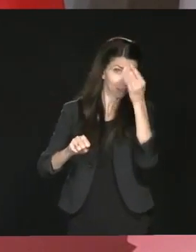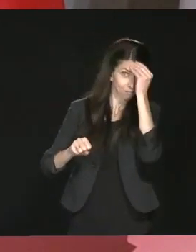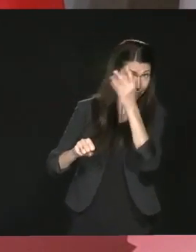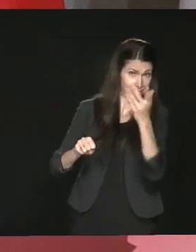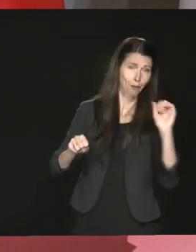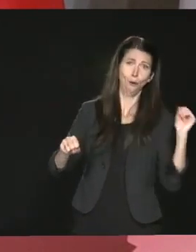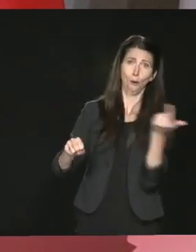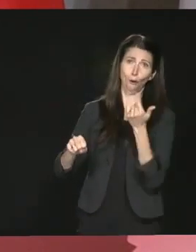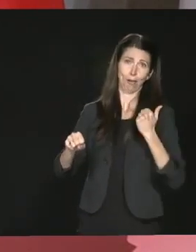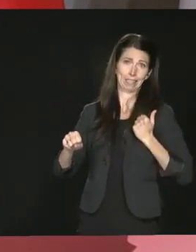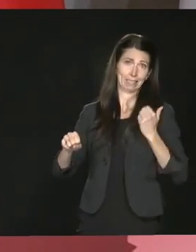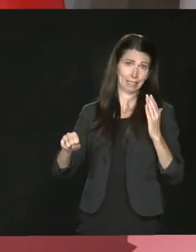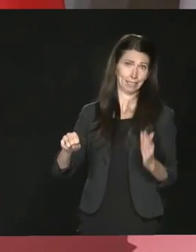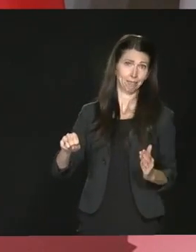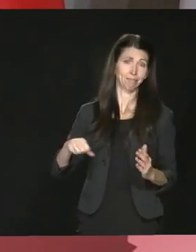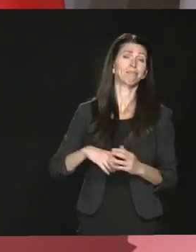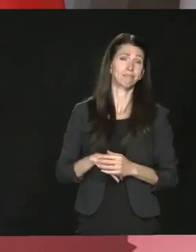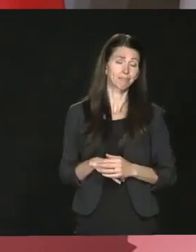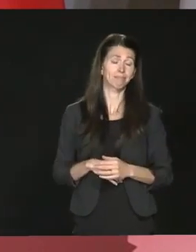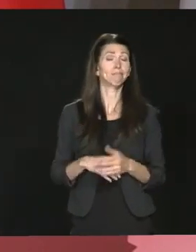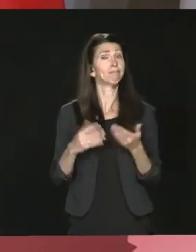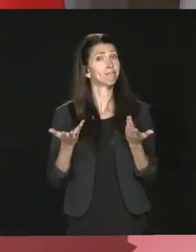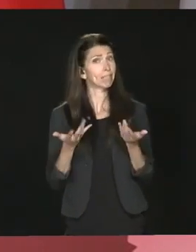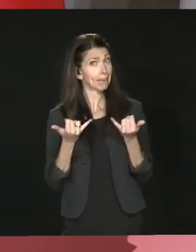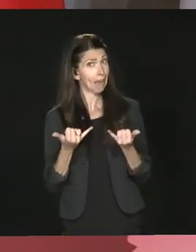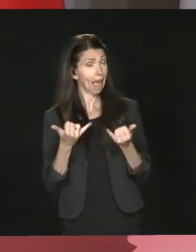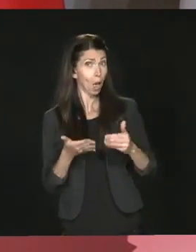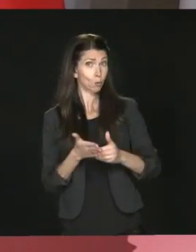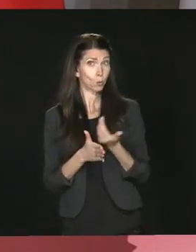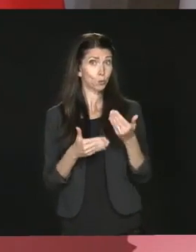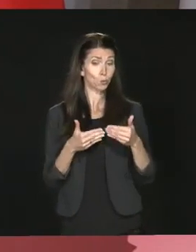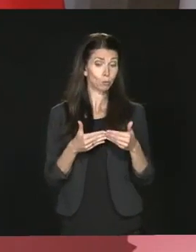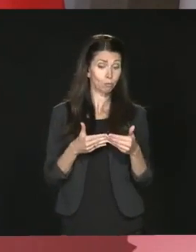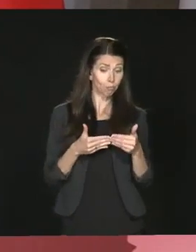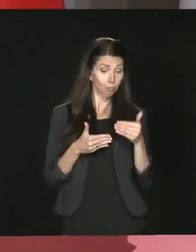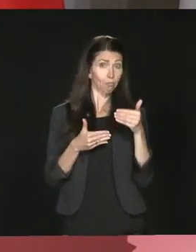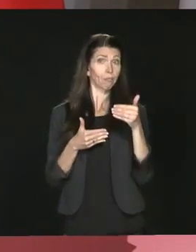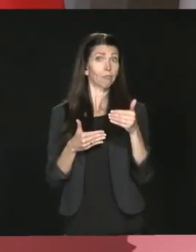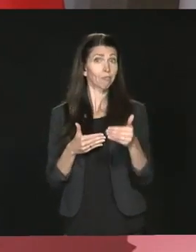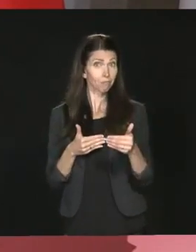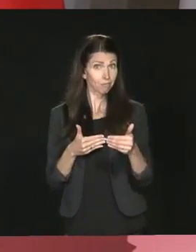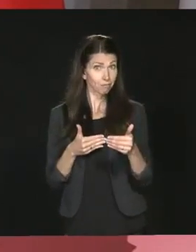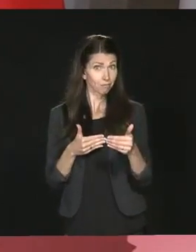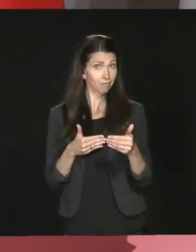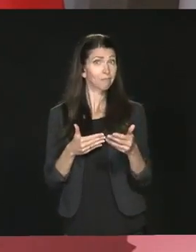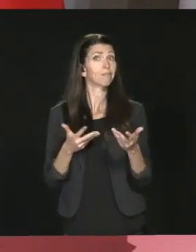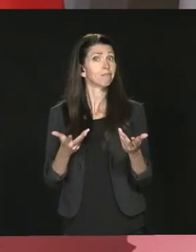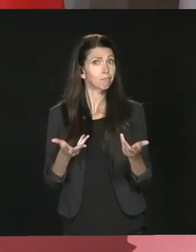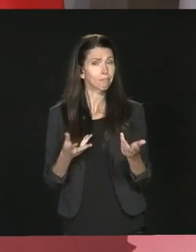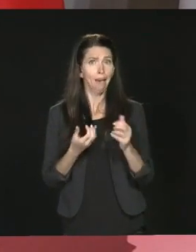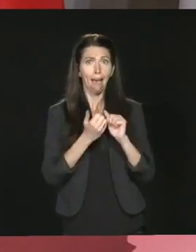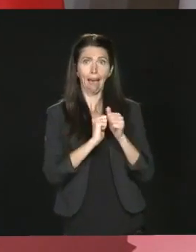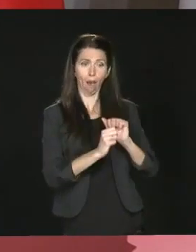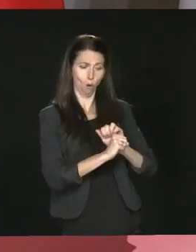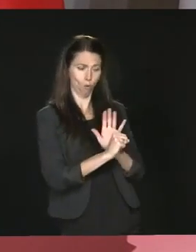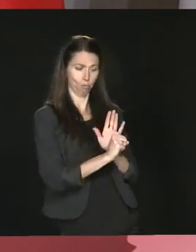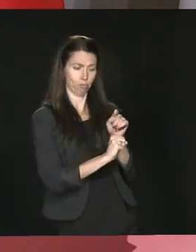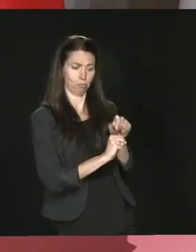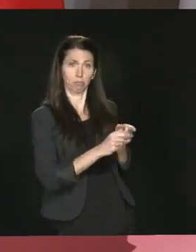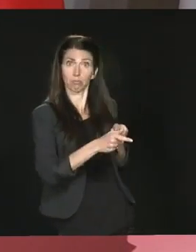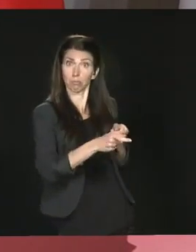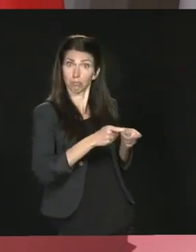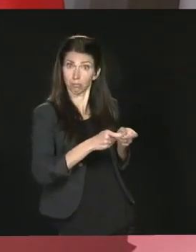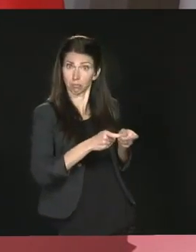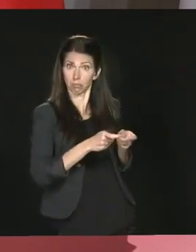nouvelle étape dans la réponse du Canada à la pandémie, je vous assure que votre sécurité